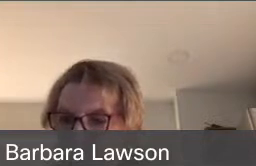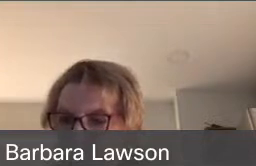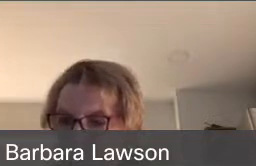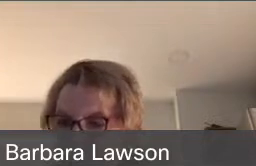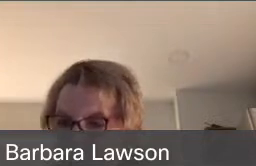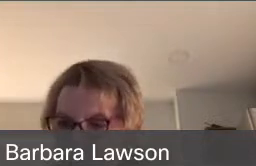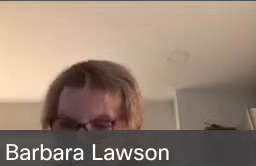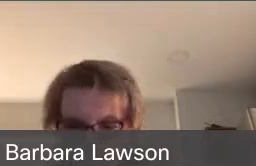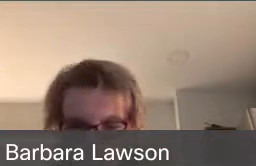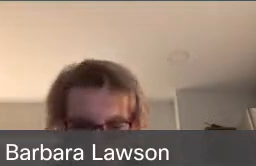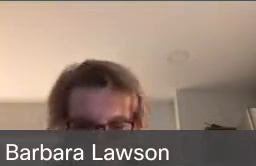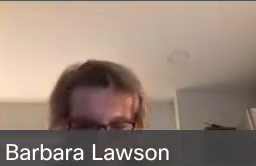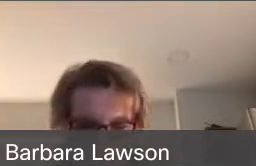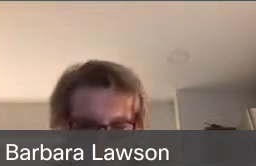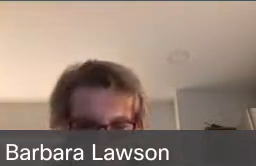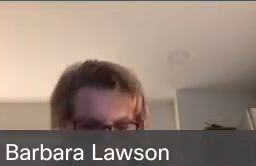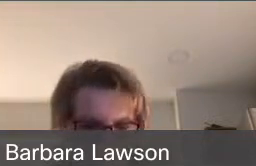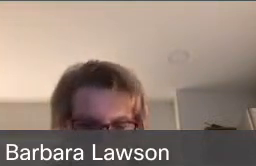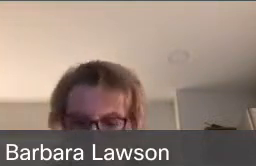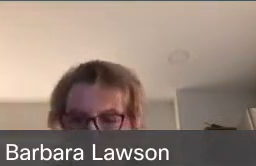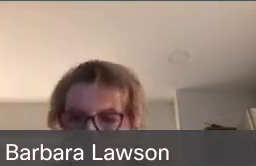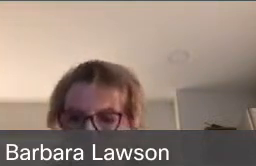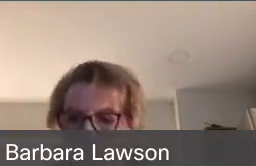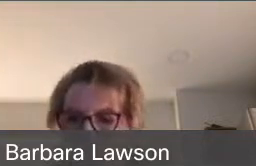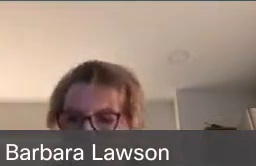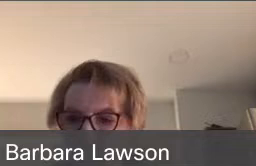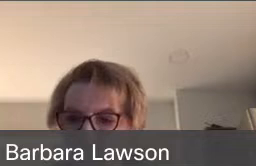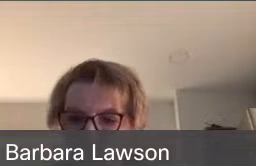So is there any discussion on this consideration?